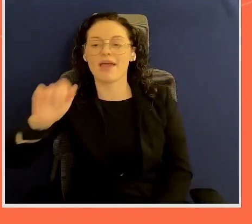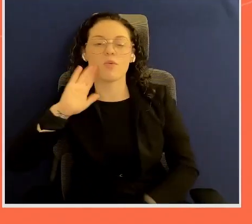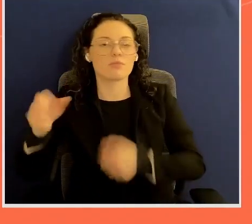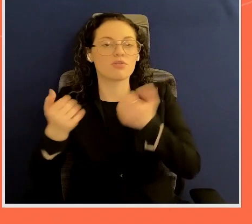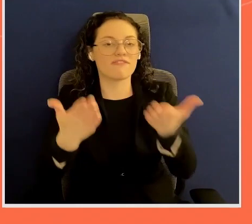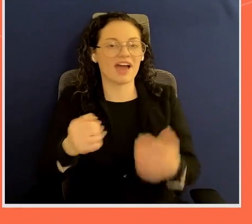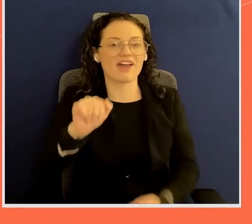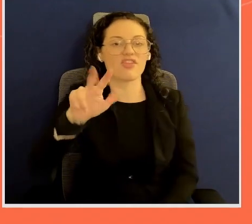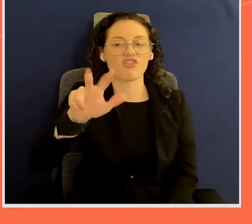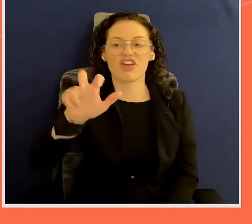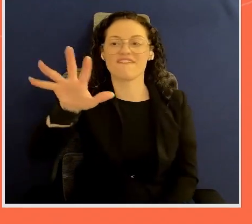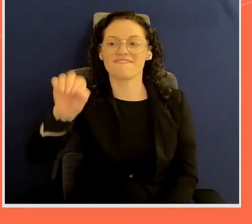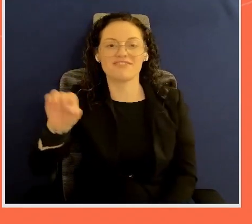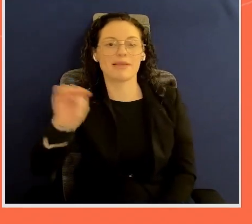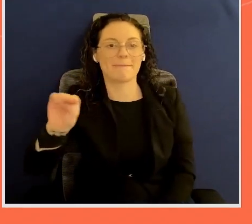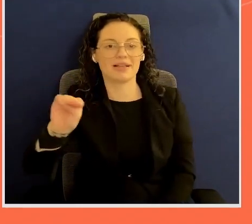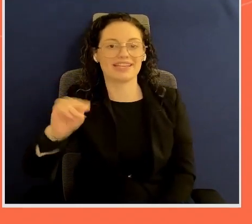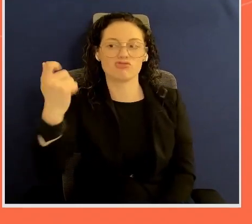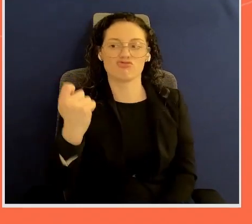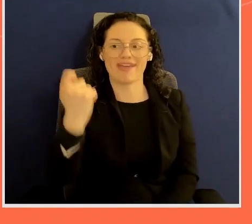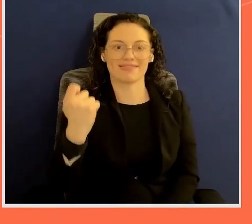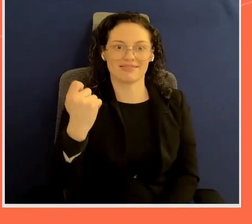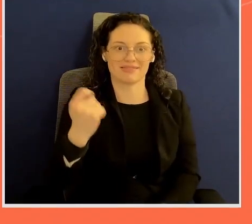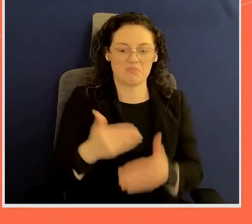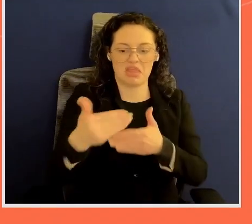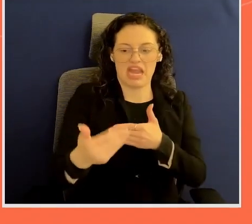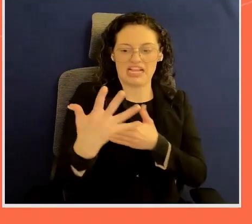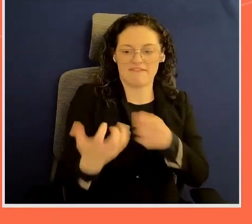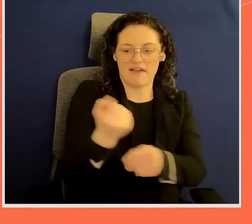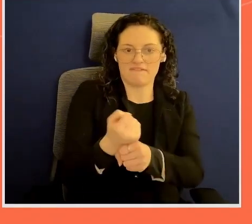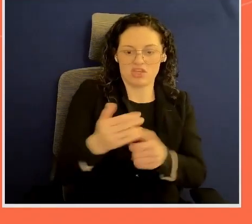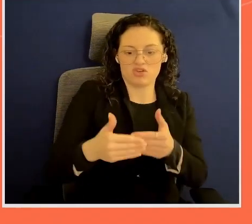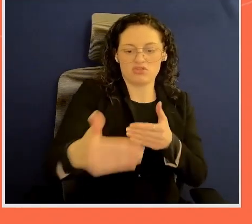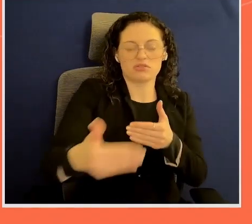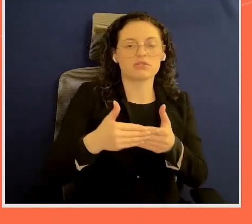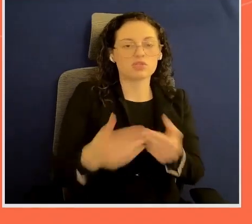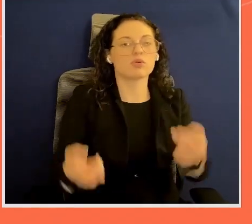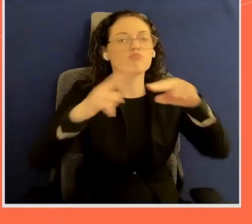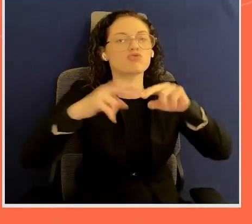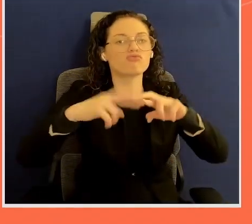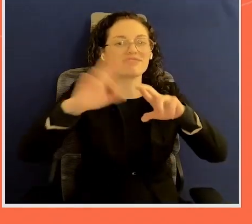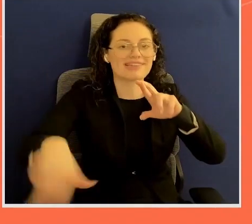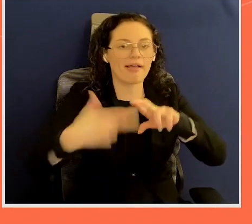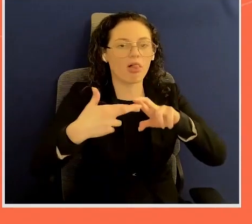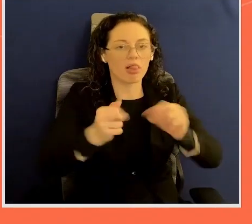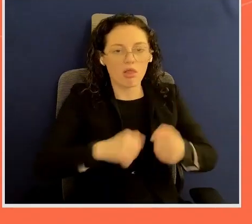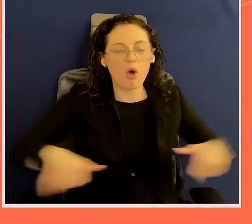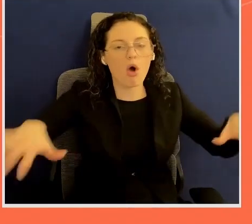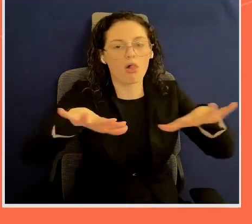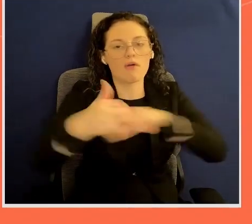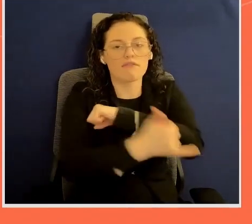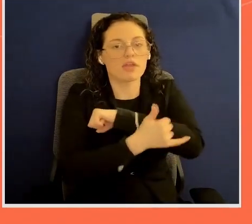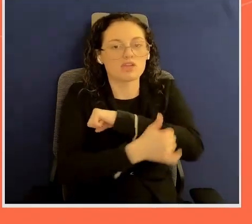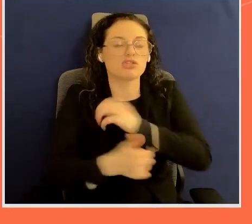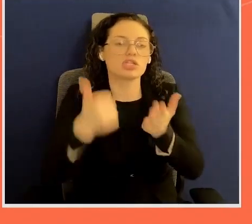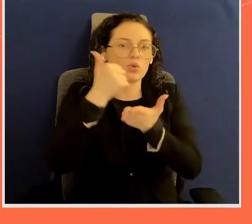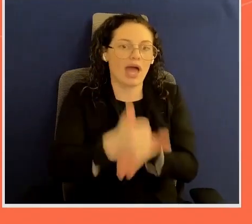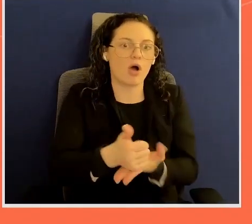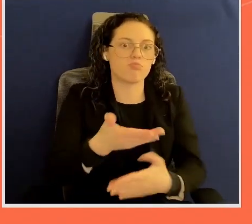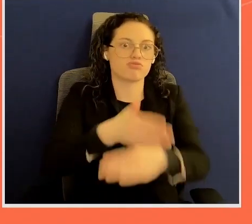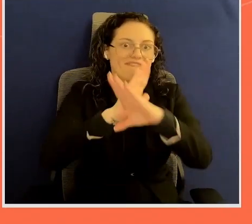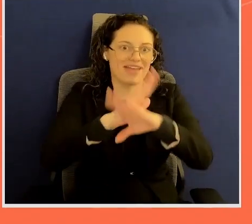every 1/10 of a degree of increase is catastrophic. As agreed in Glasgow, this year needs to